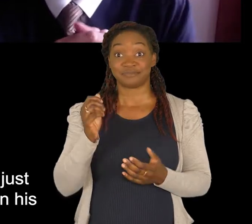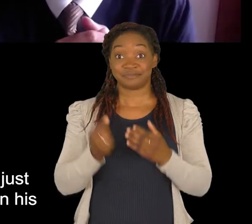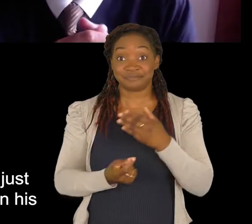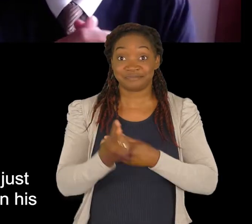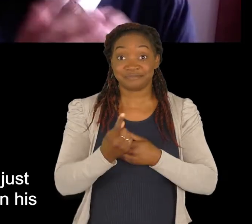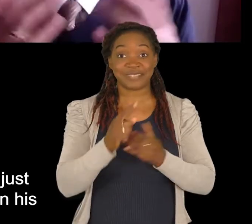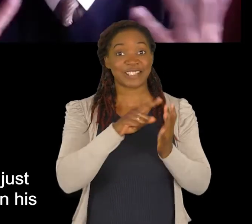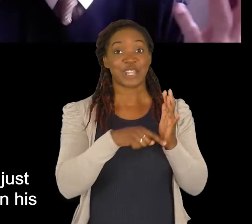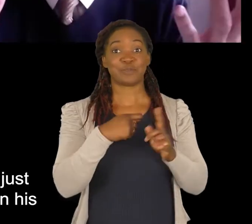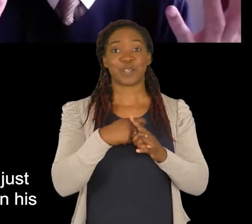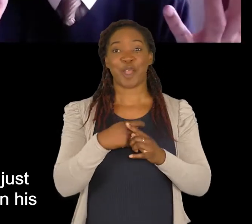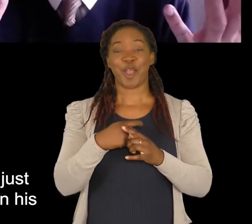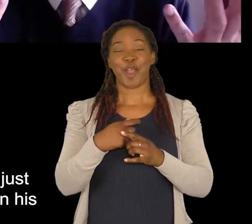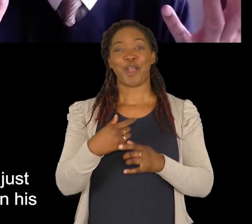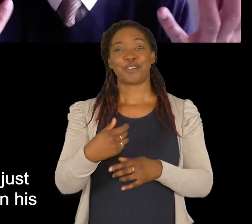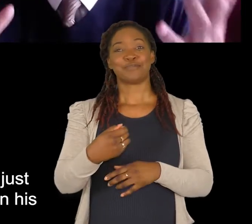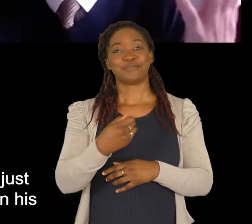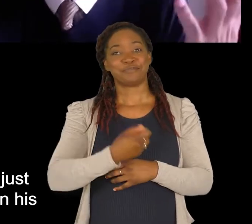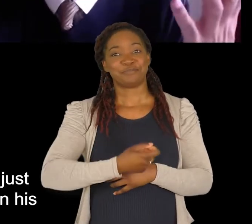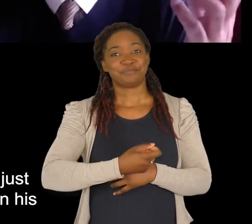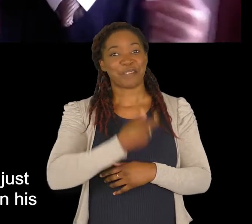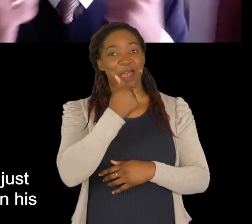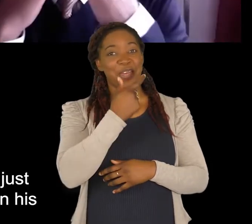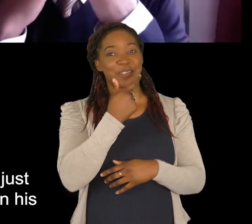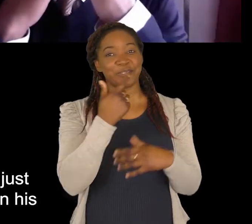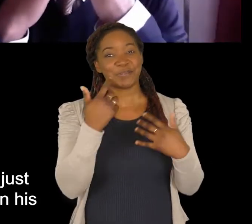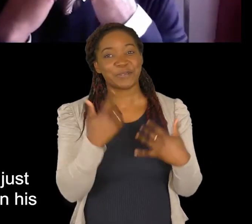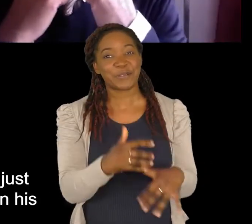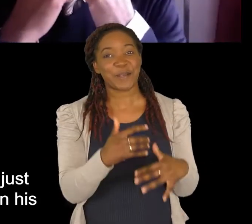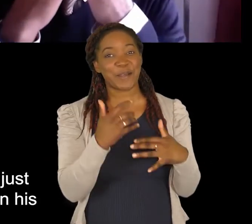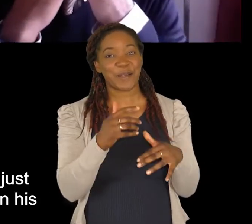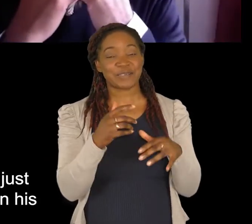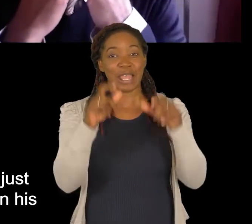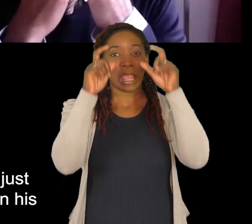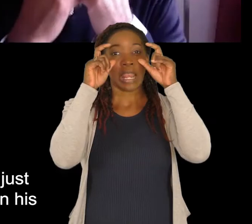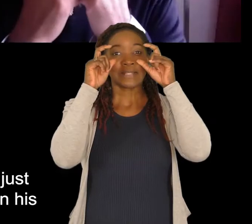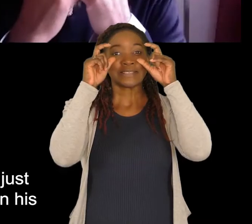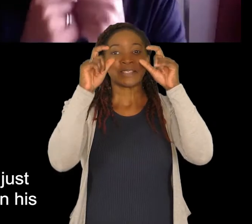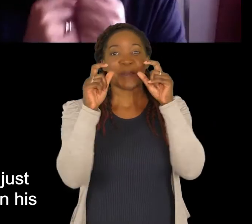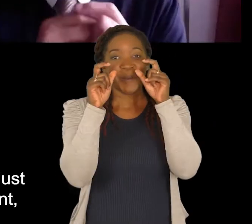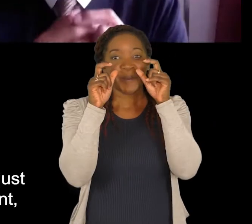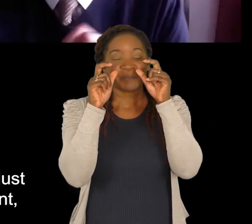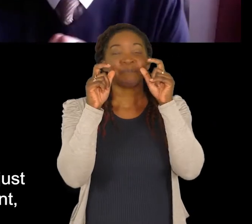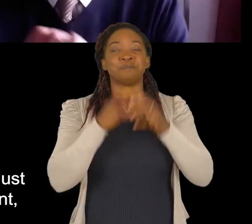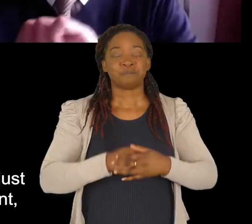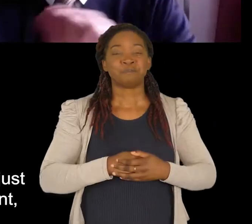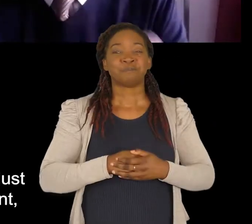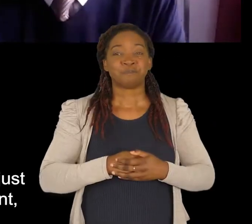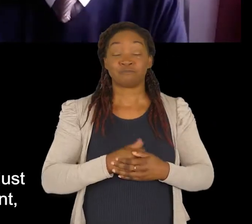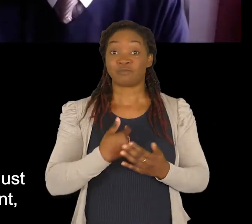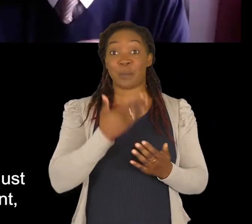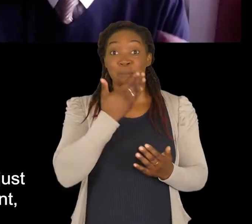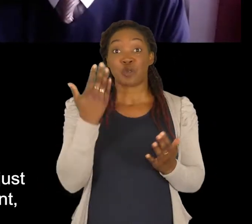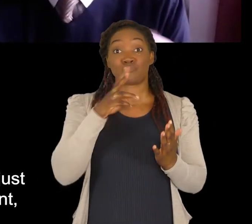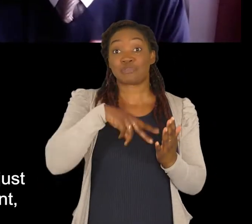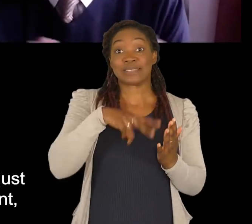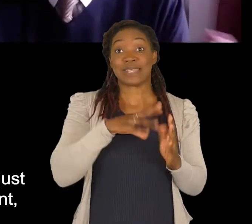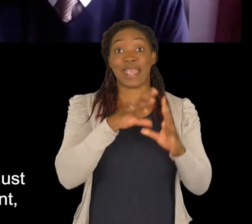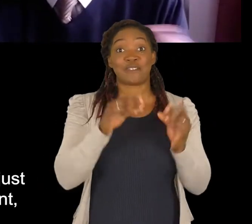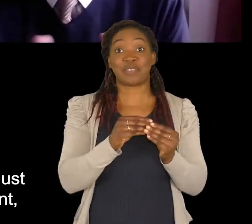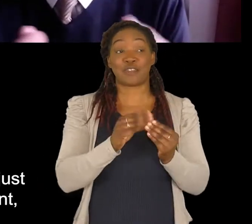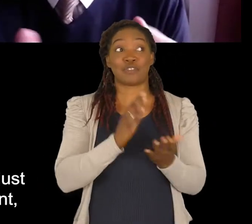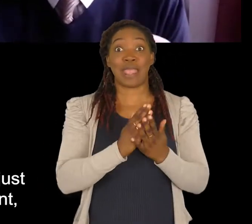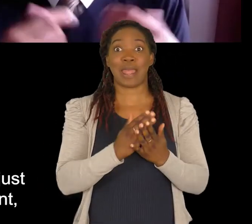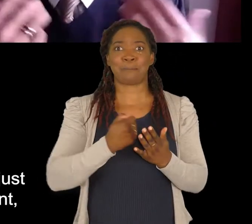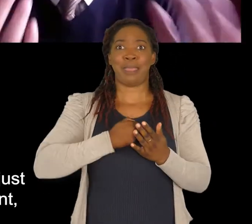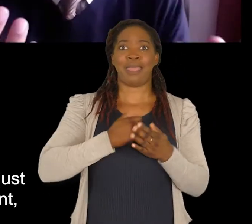what, Rosa? He just smiled. He just smiled. You know, the way his glasses sort of tend to sit down his nose. And he wasn't even reading